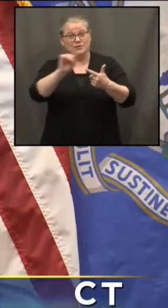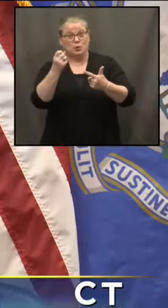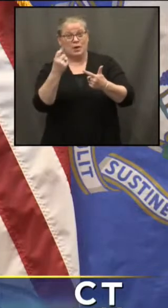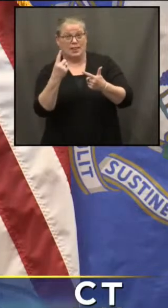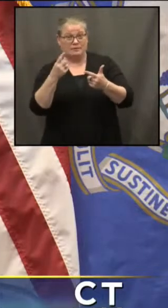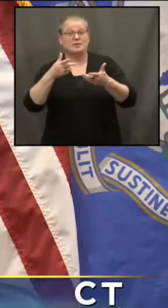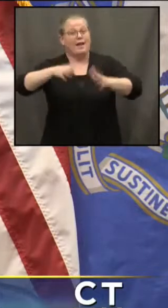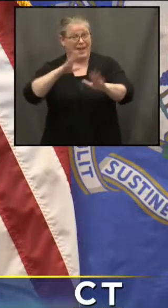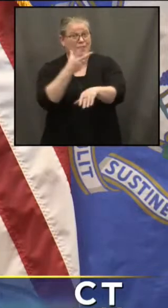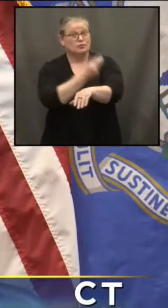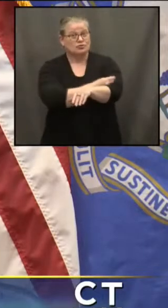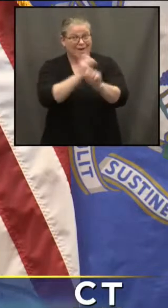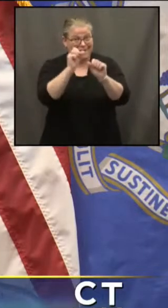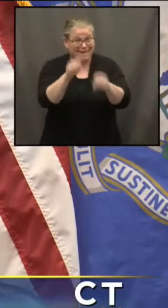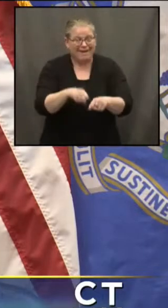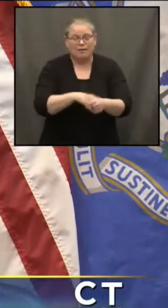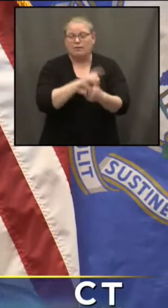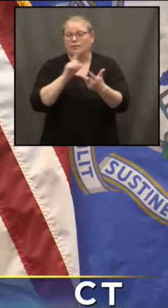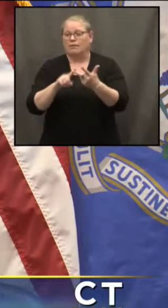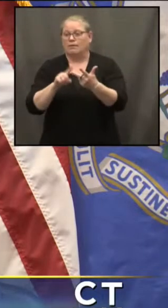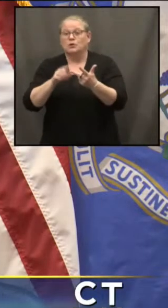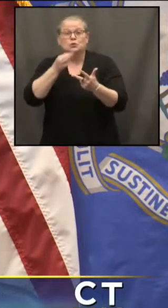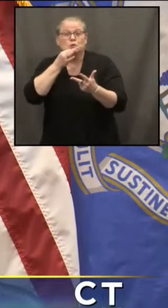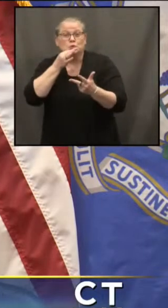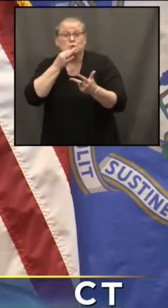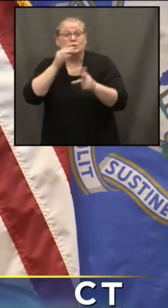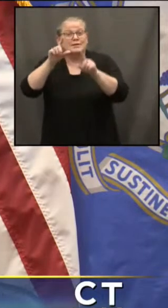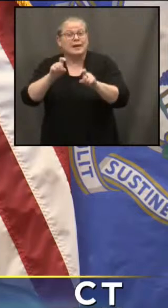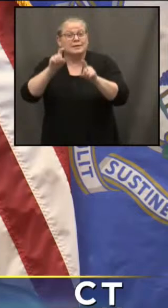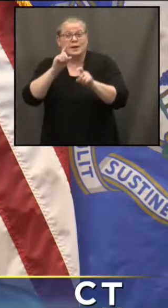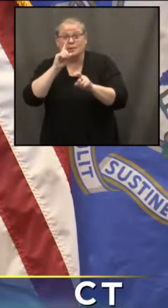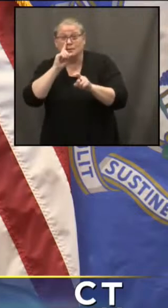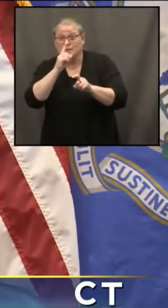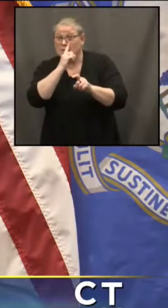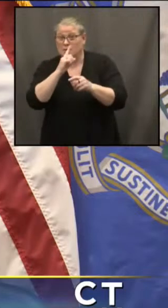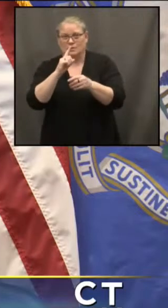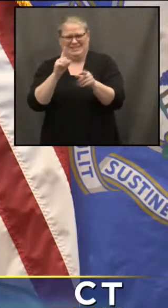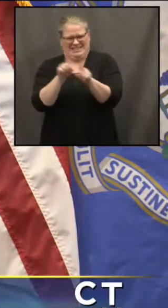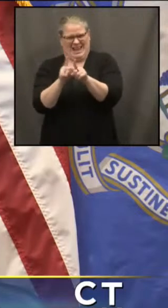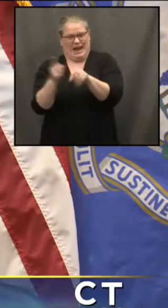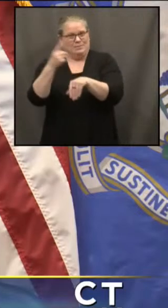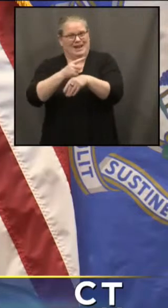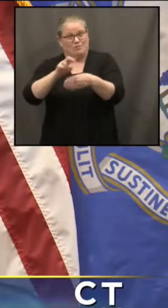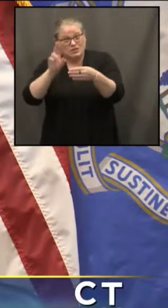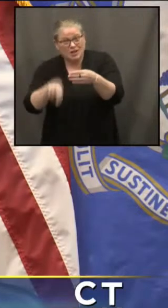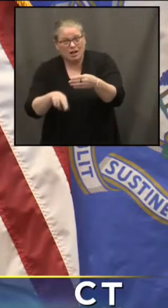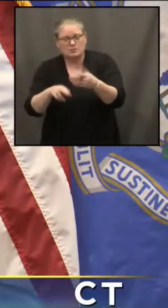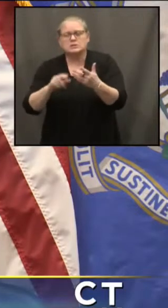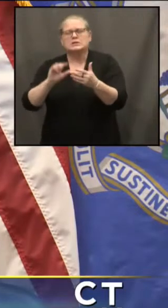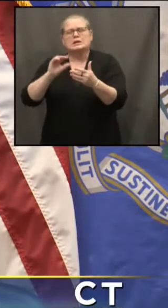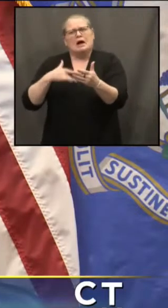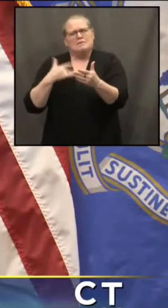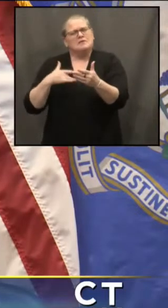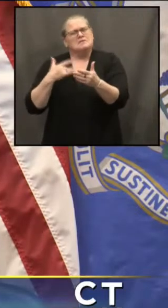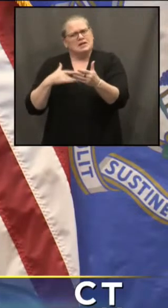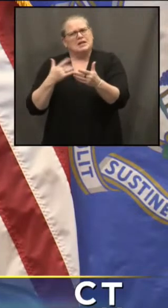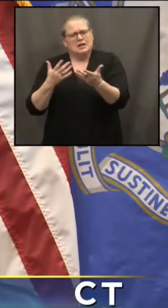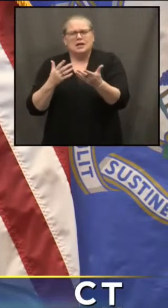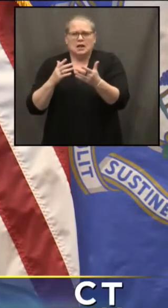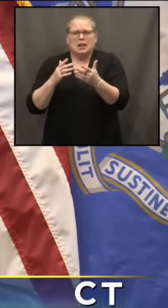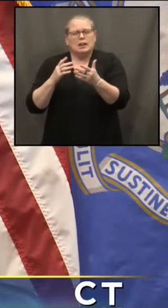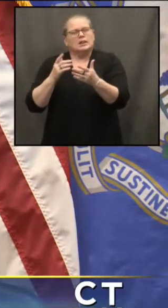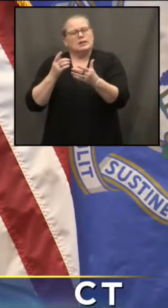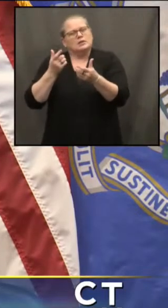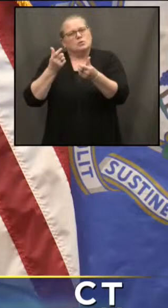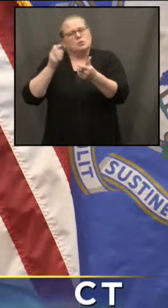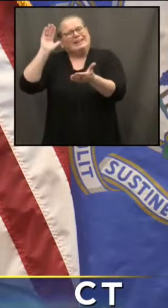going to be soon in the offing, we are rounding the corner on this thing. This is going to be a really good time in terms of a